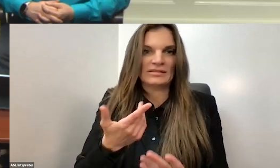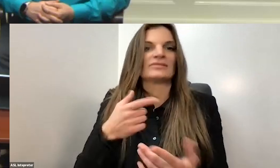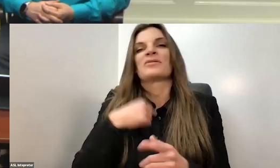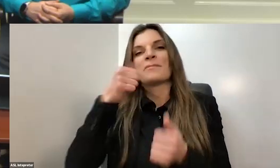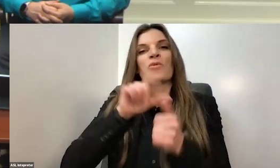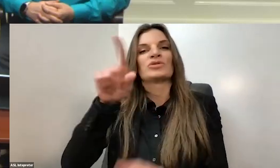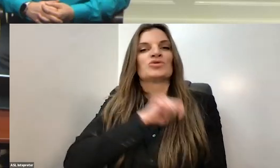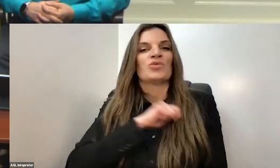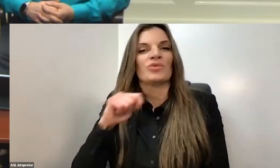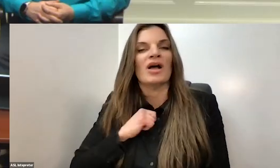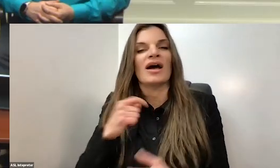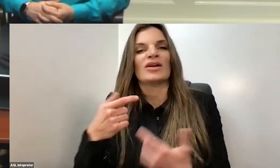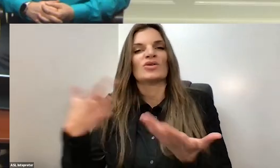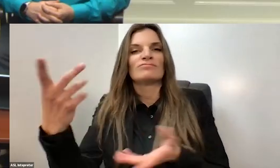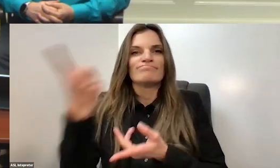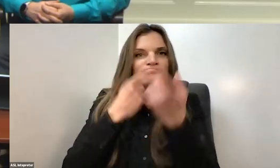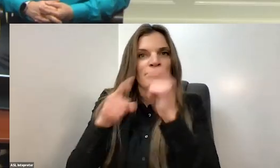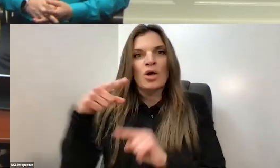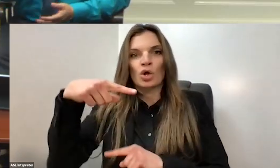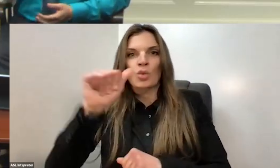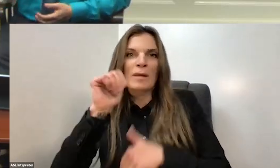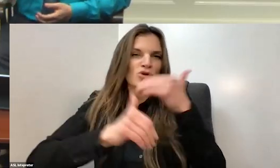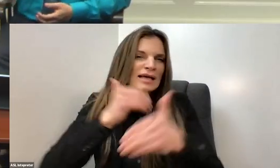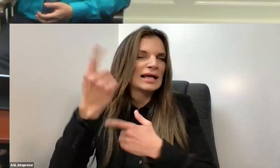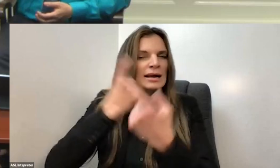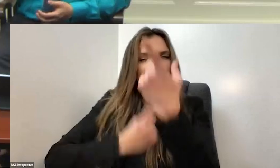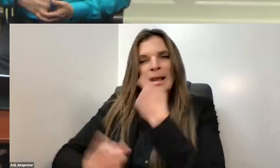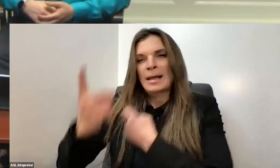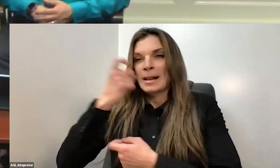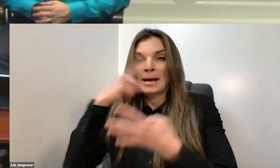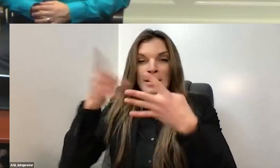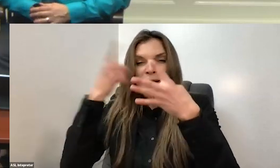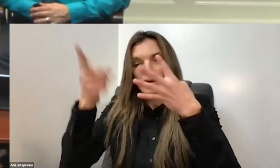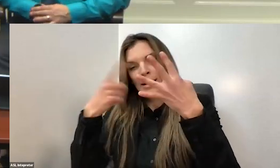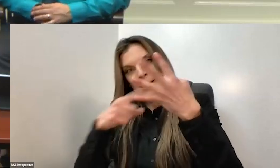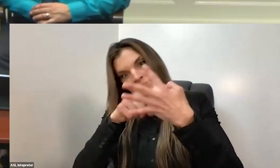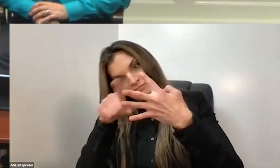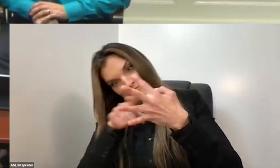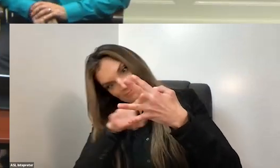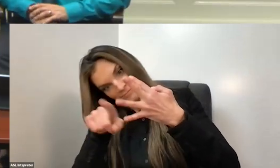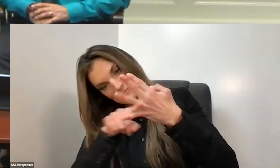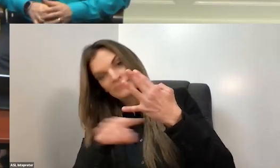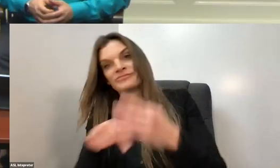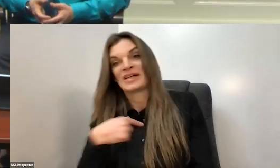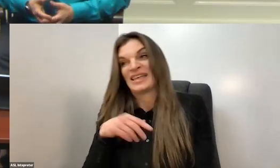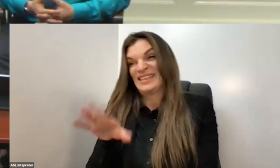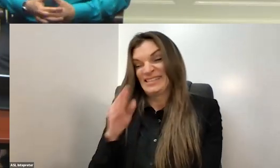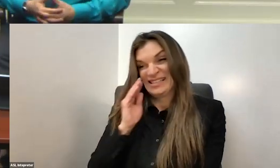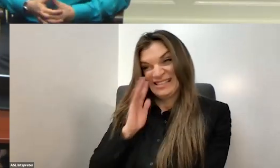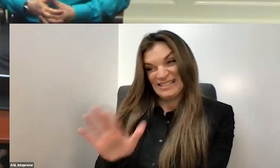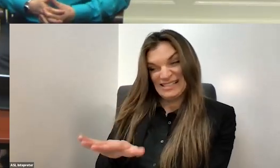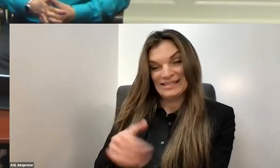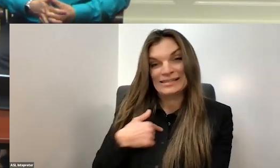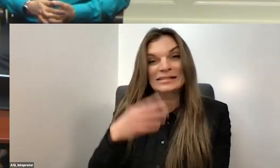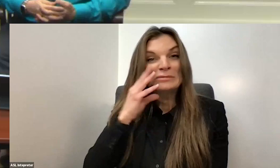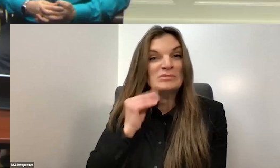use these different QA processes. And I was like, you know what? I don't want to waste your time. I have none of this experience.